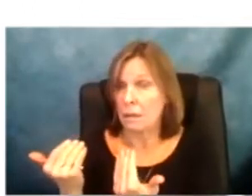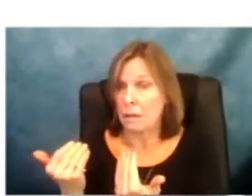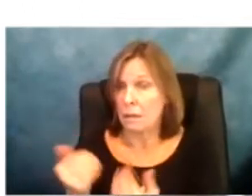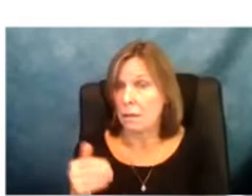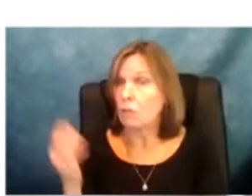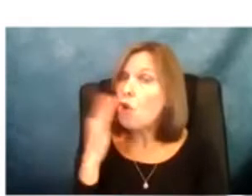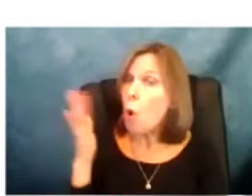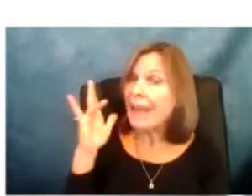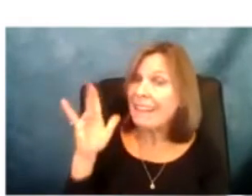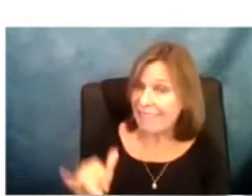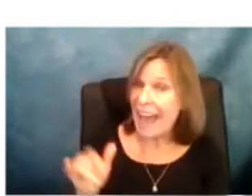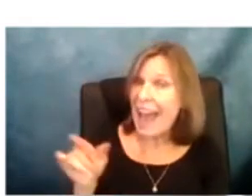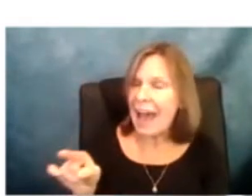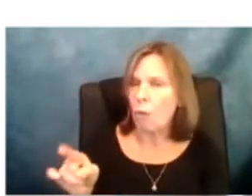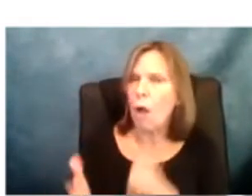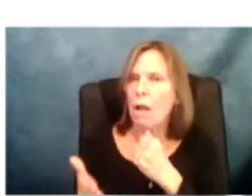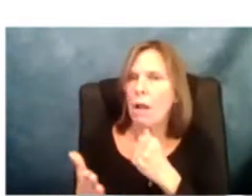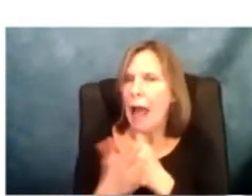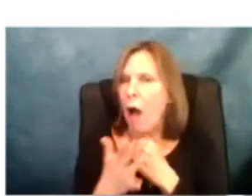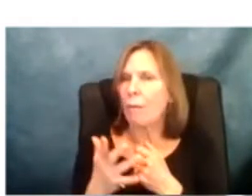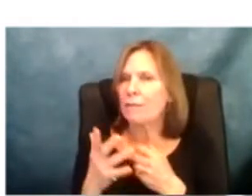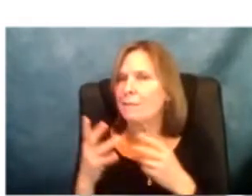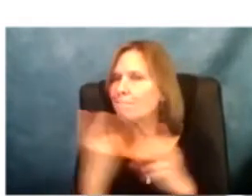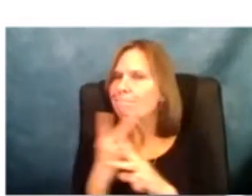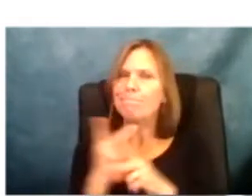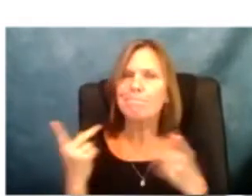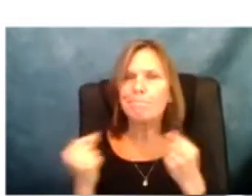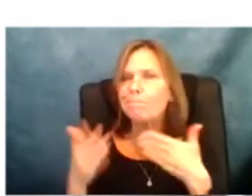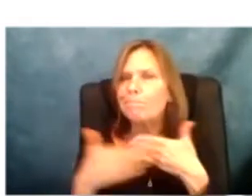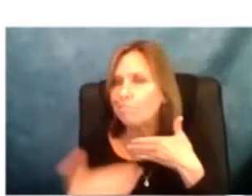knowing that is something to go off of, I guess. It's kind of interesting that way.